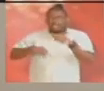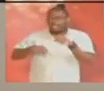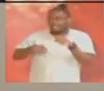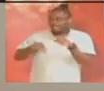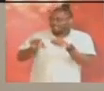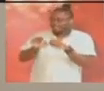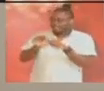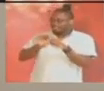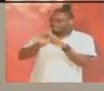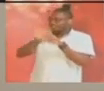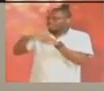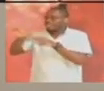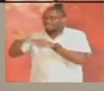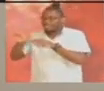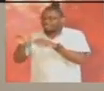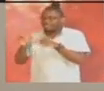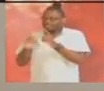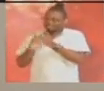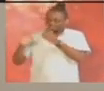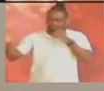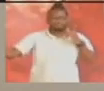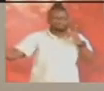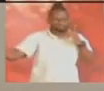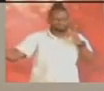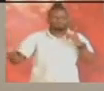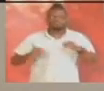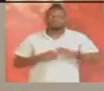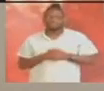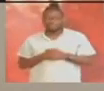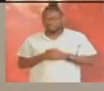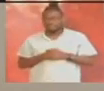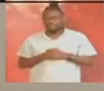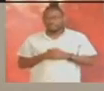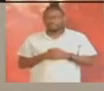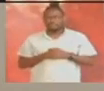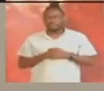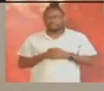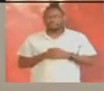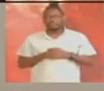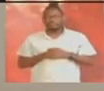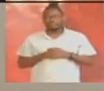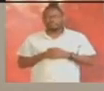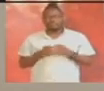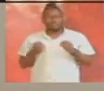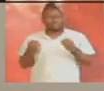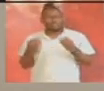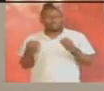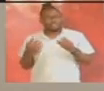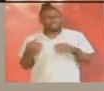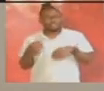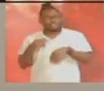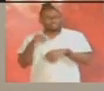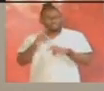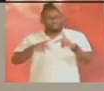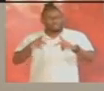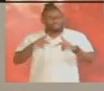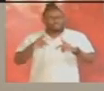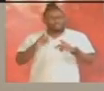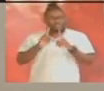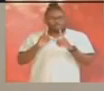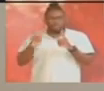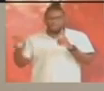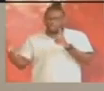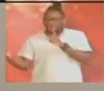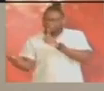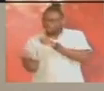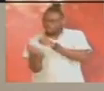Often we see people congregate when they're talking. They tend to come closer together. Even